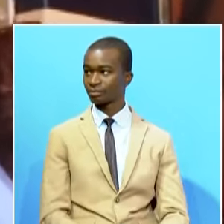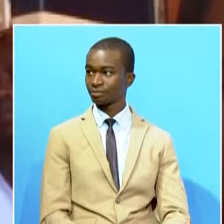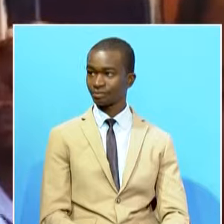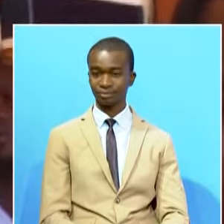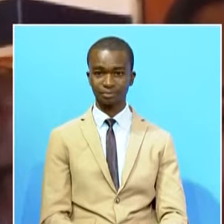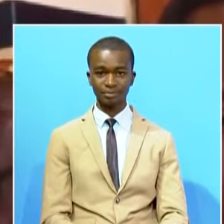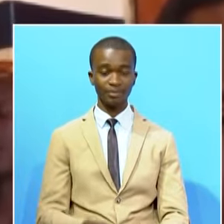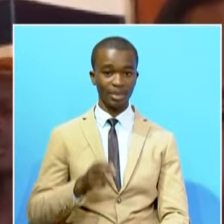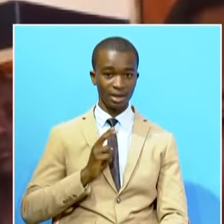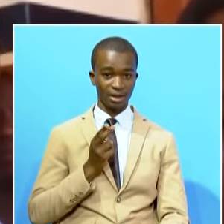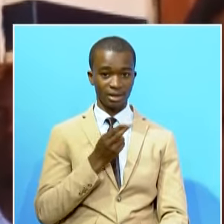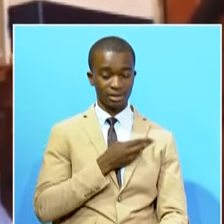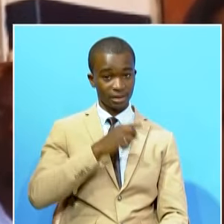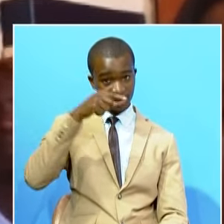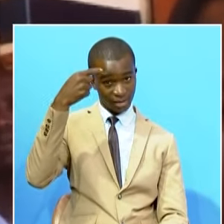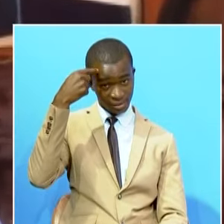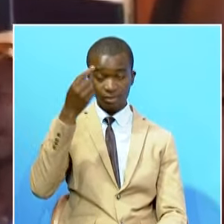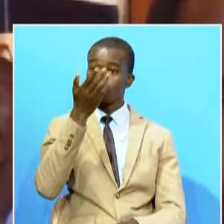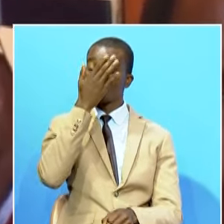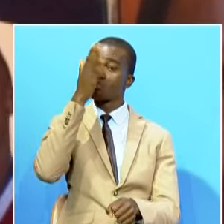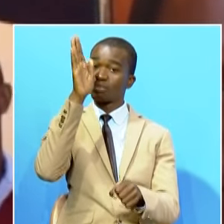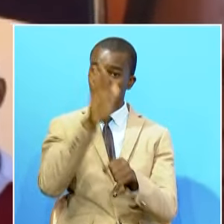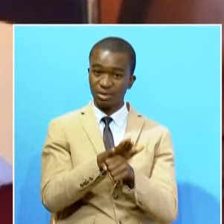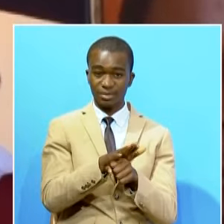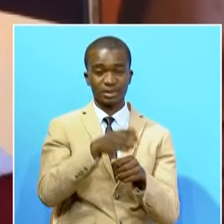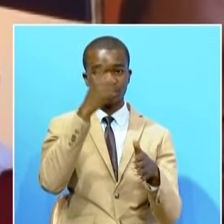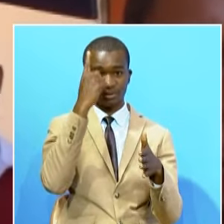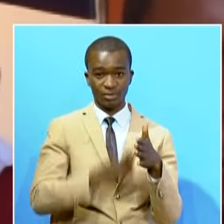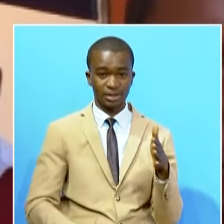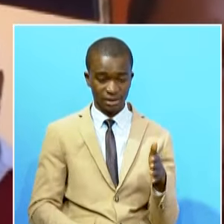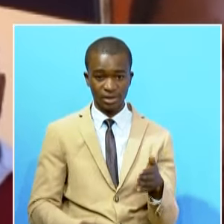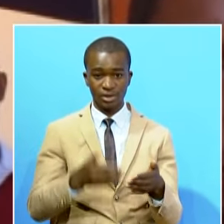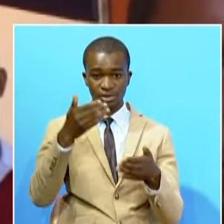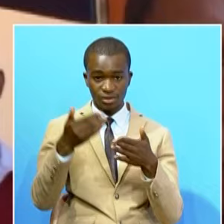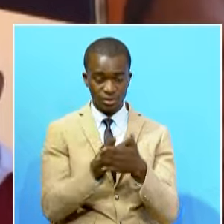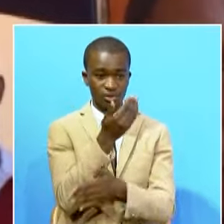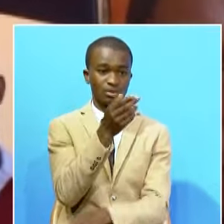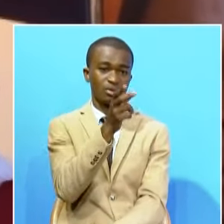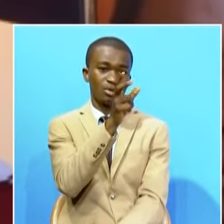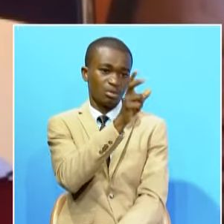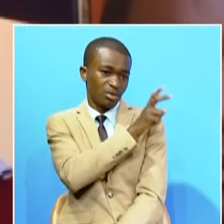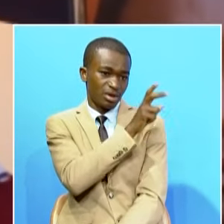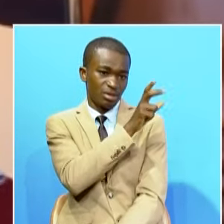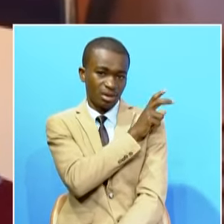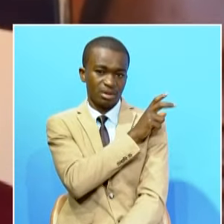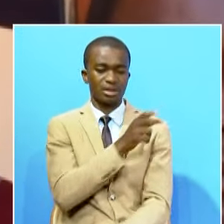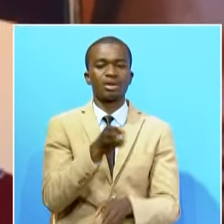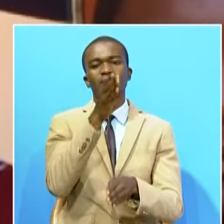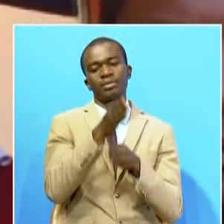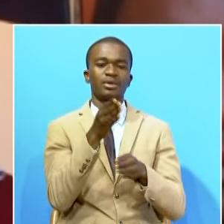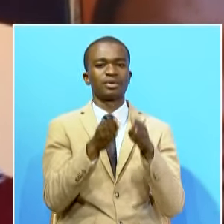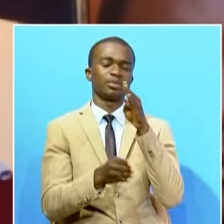we shall ensure that we build a new police post here. I'm glad